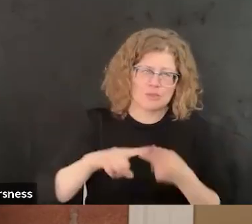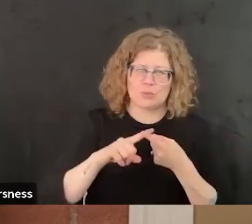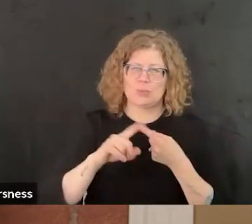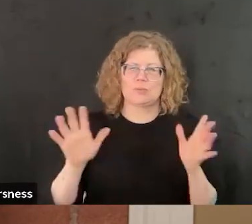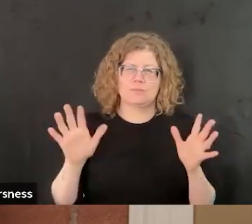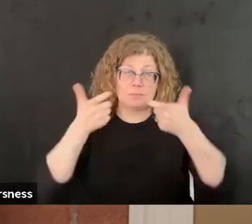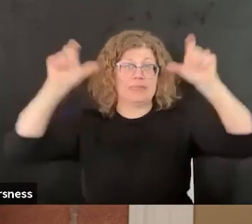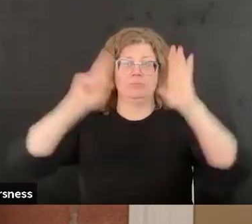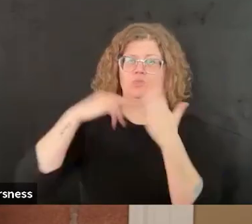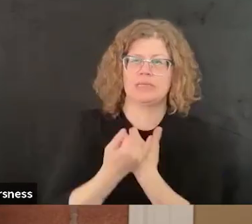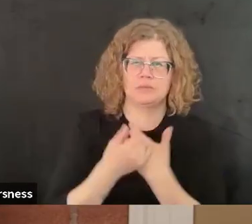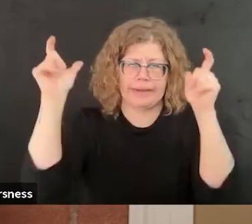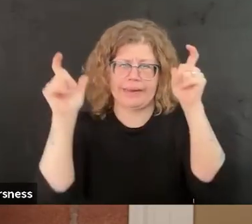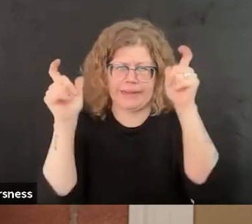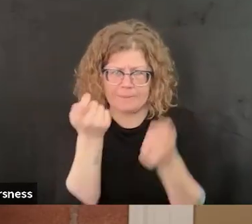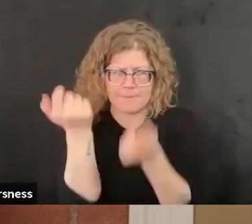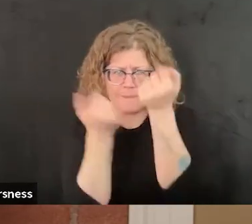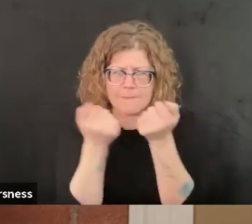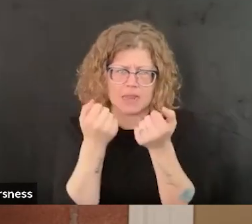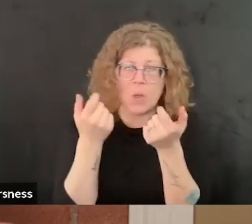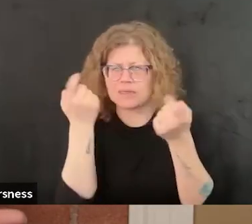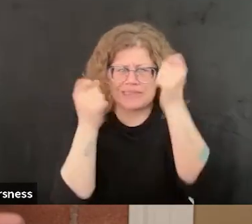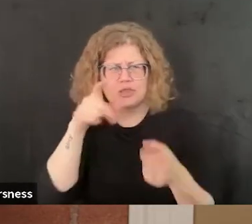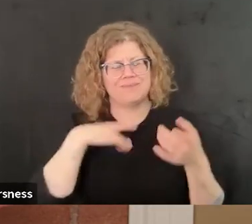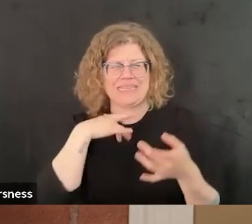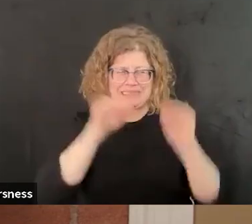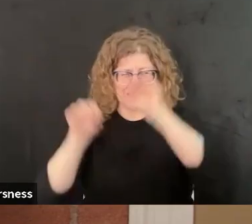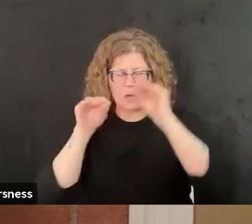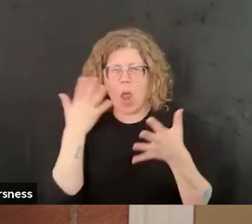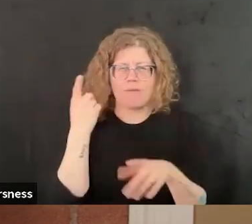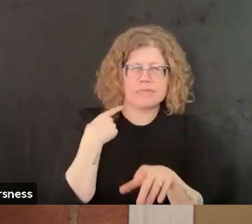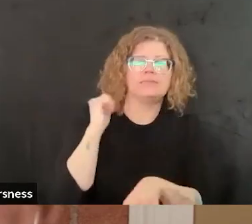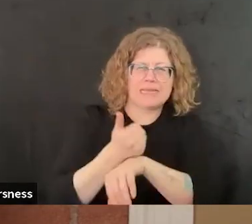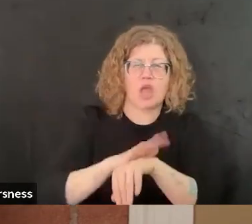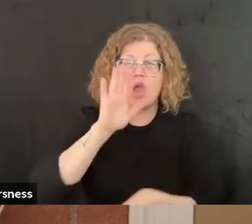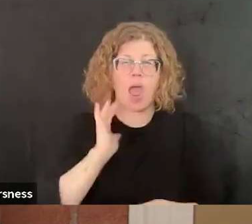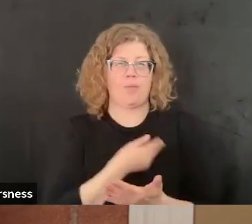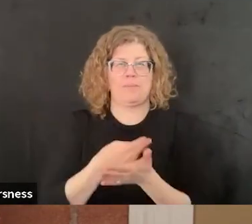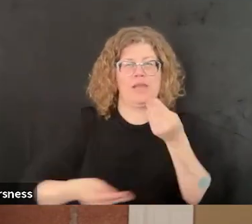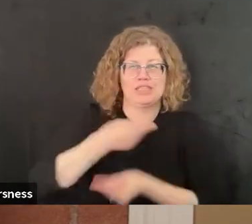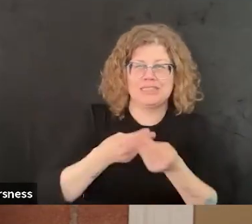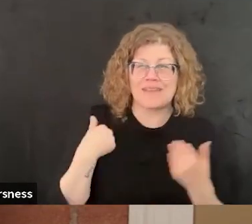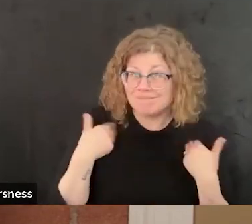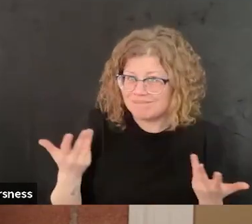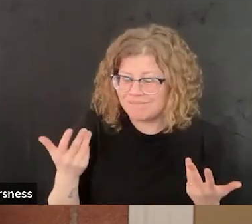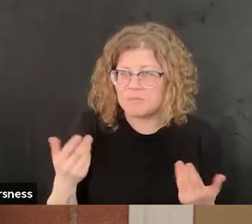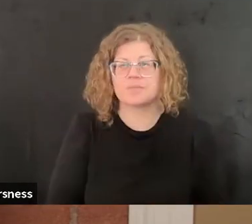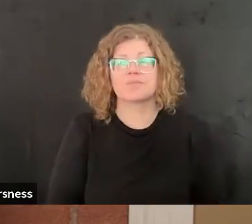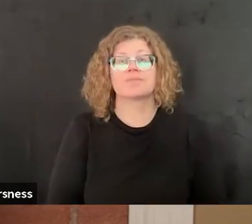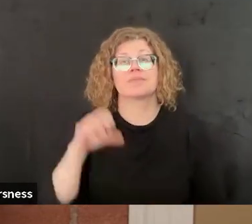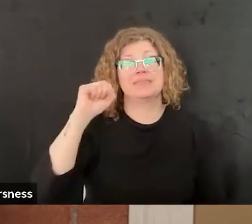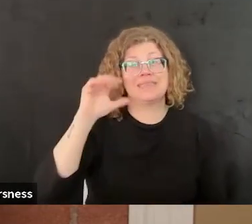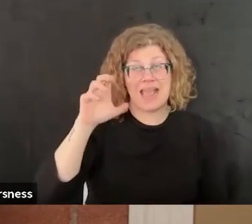the project differently in order to continue to deliver based on those objectives, but within the defined budget that we have up